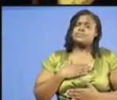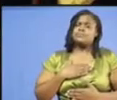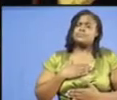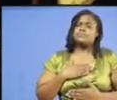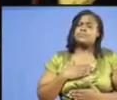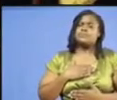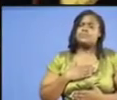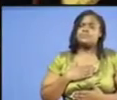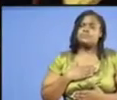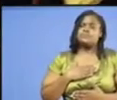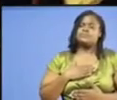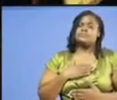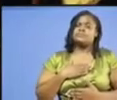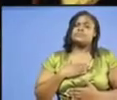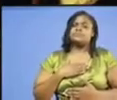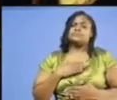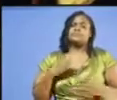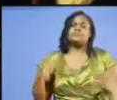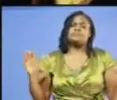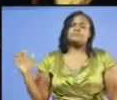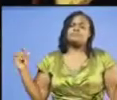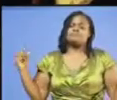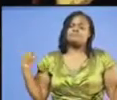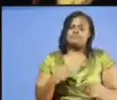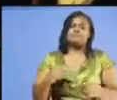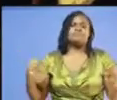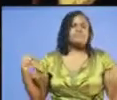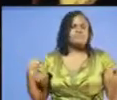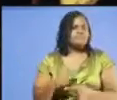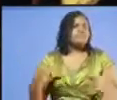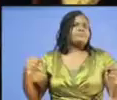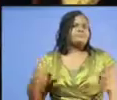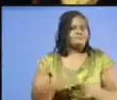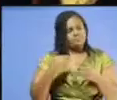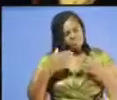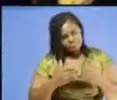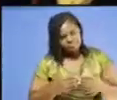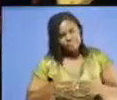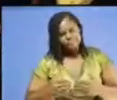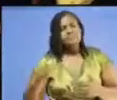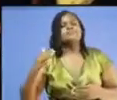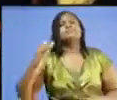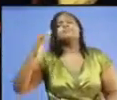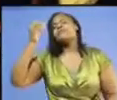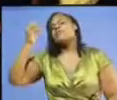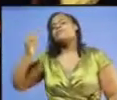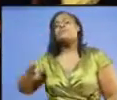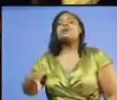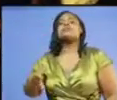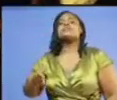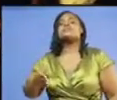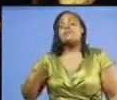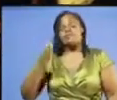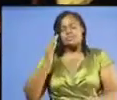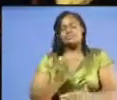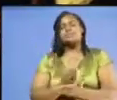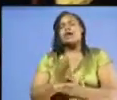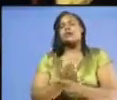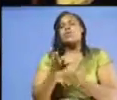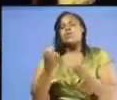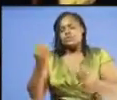pain coping capacity, the preacher stops by to tell